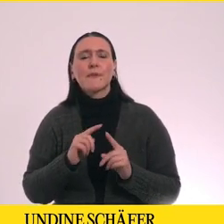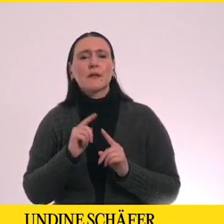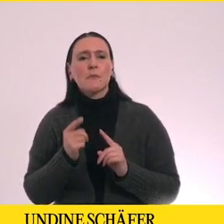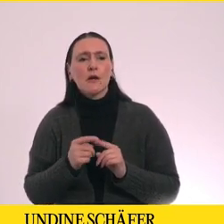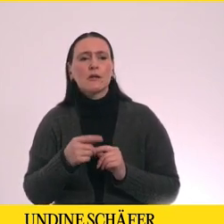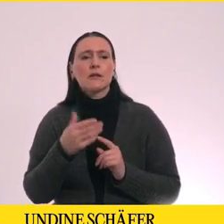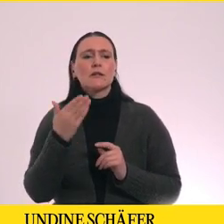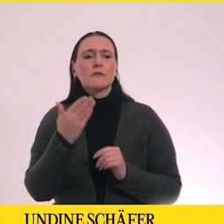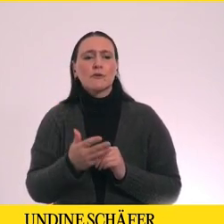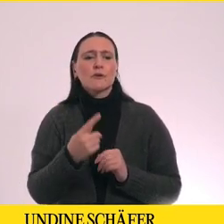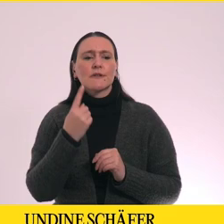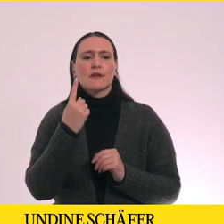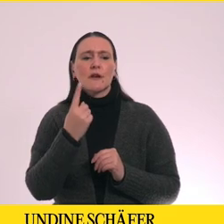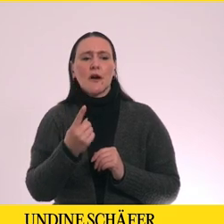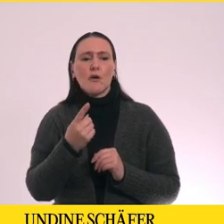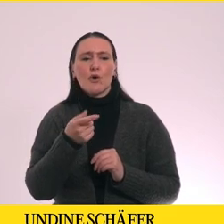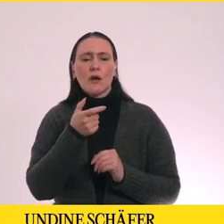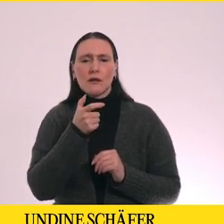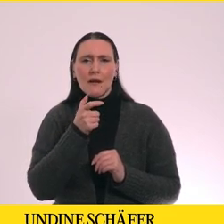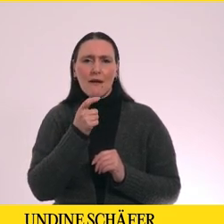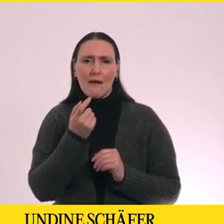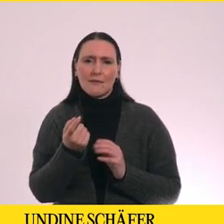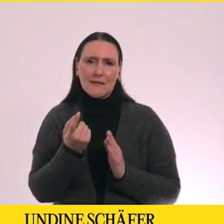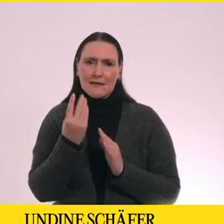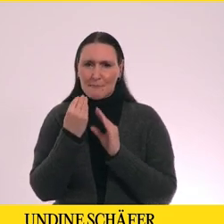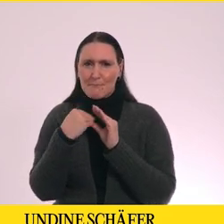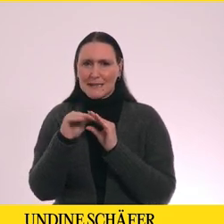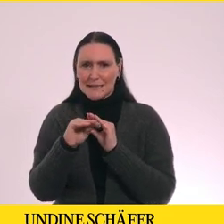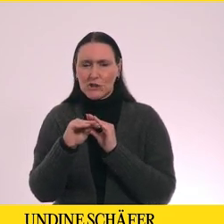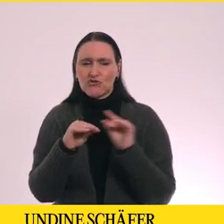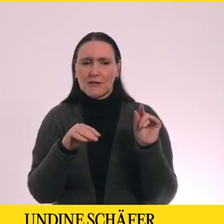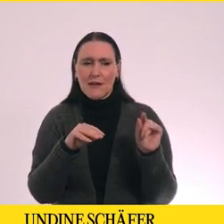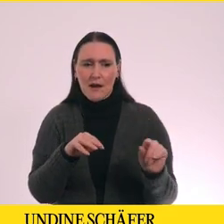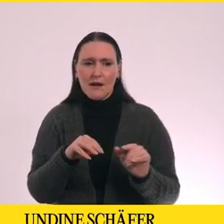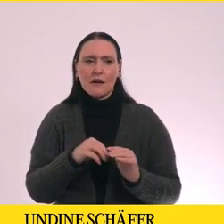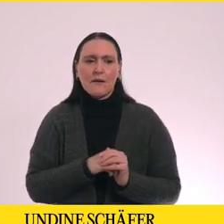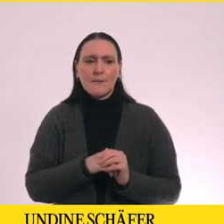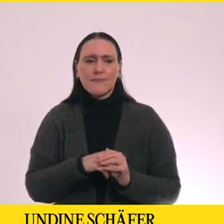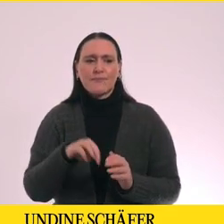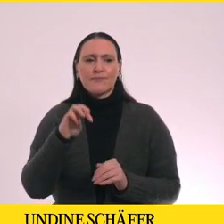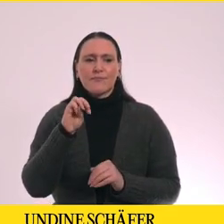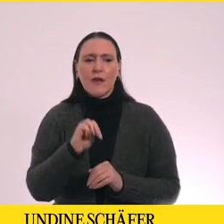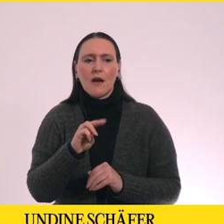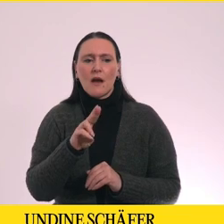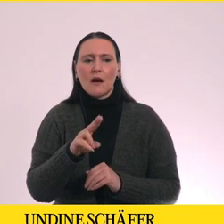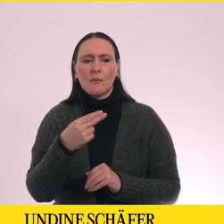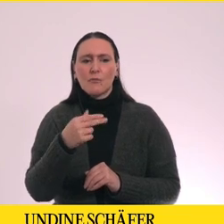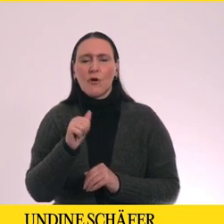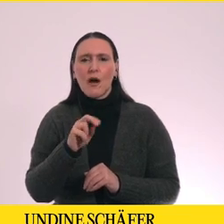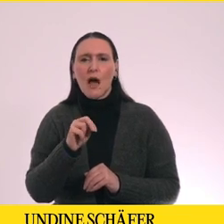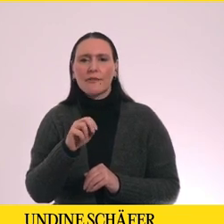Mohanad is not going to be able to join us. I wondered if somebody from Trampoline House would like to introduce him as well and his